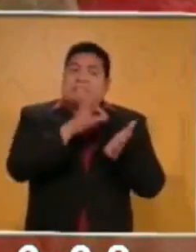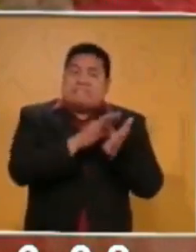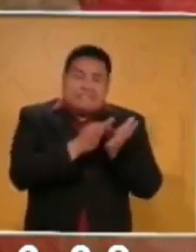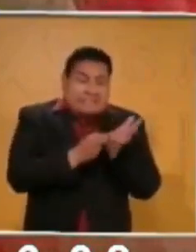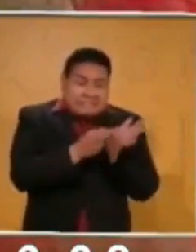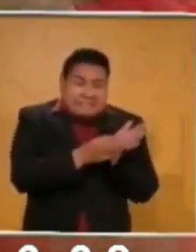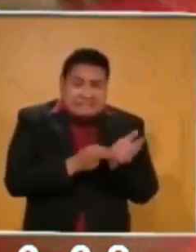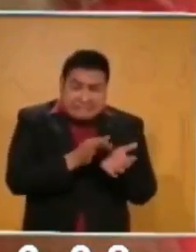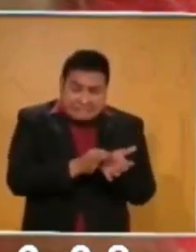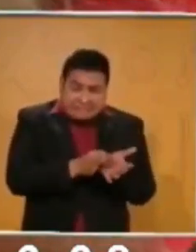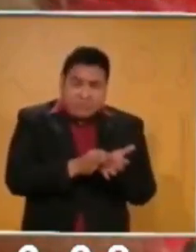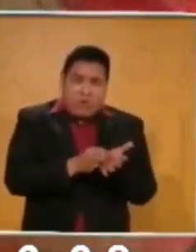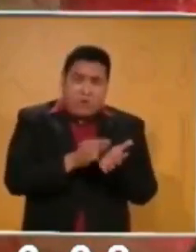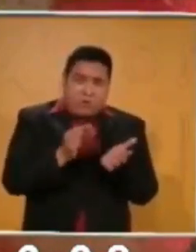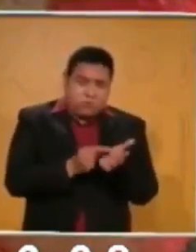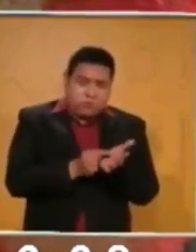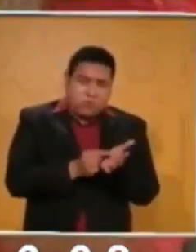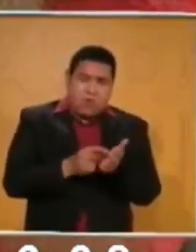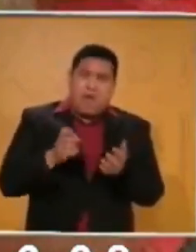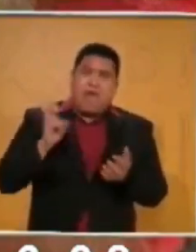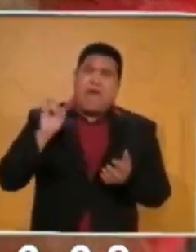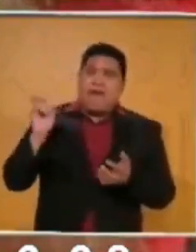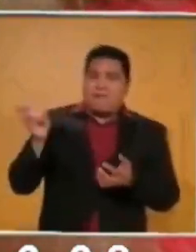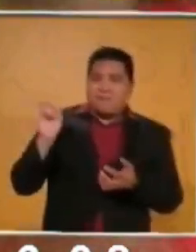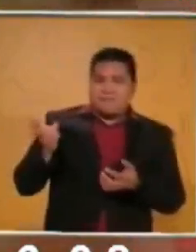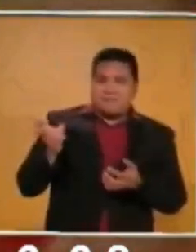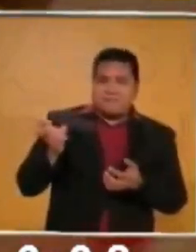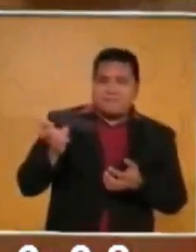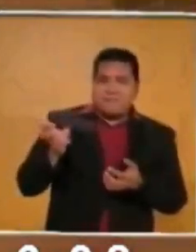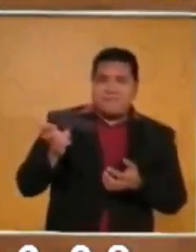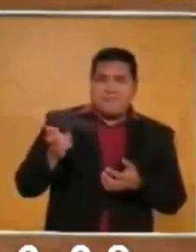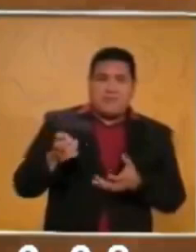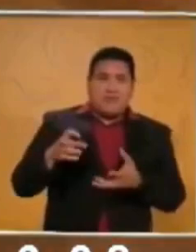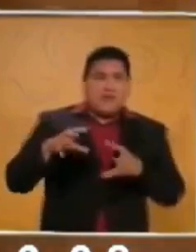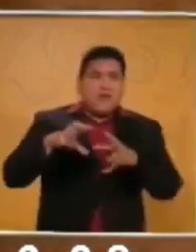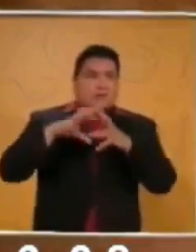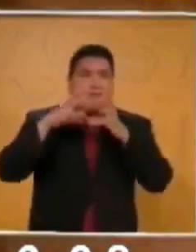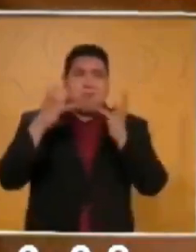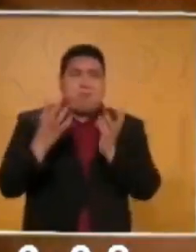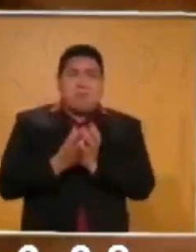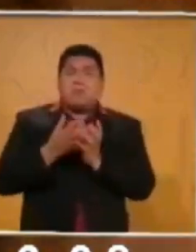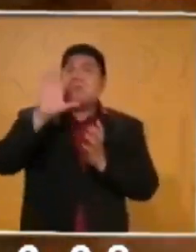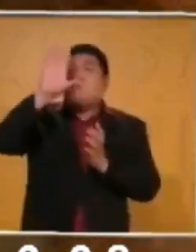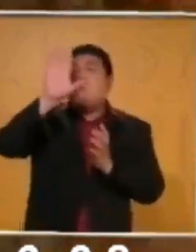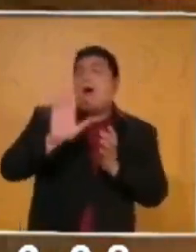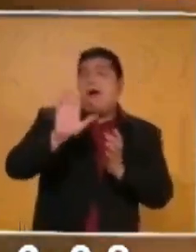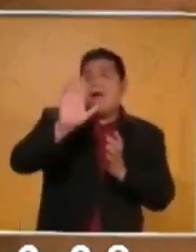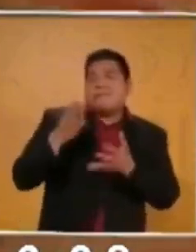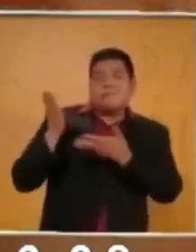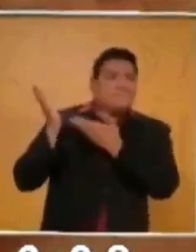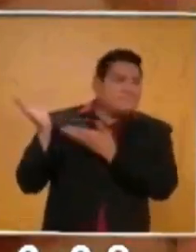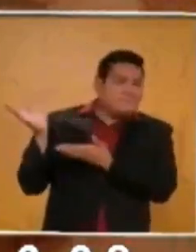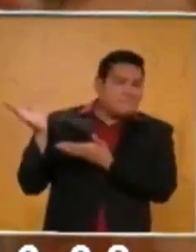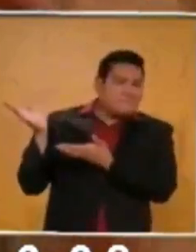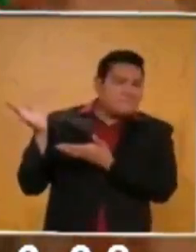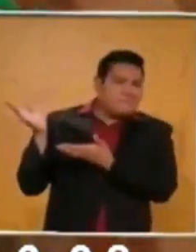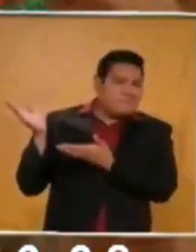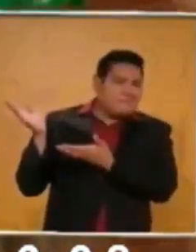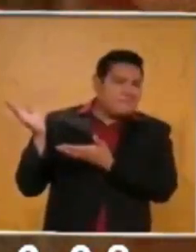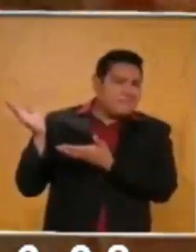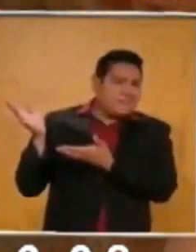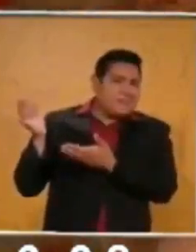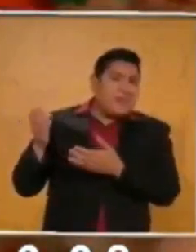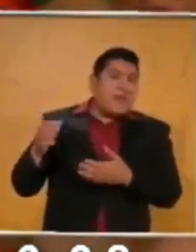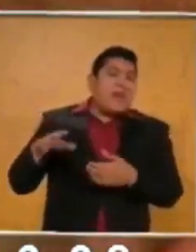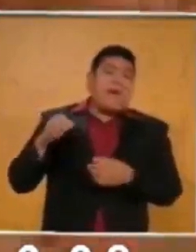¿Sí? Y este COVID-19 está con una estructura semejante a esta, donde nosotros